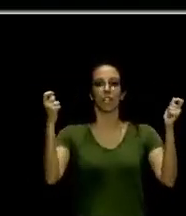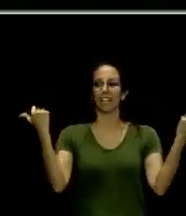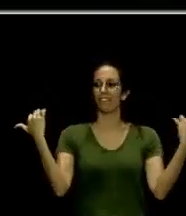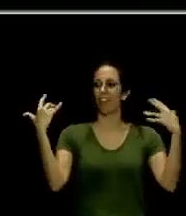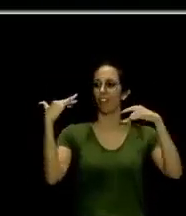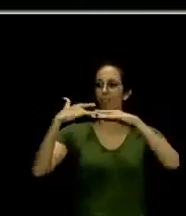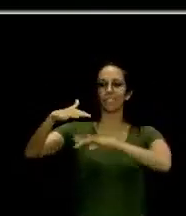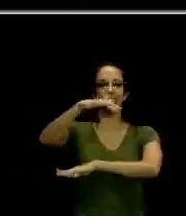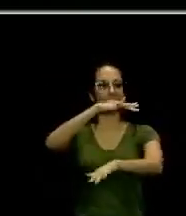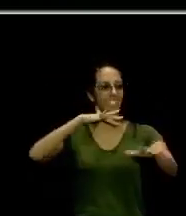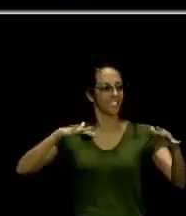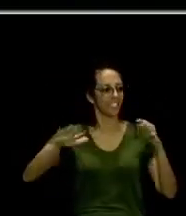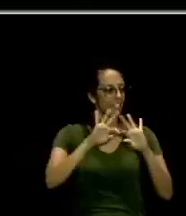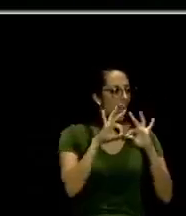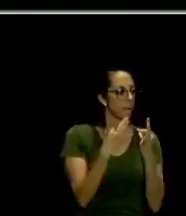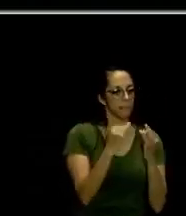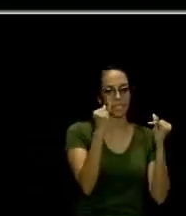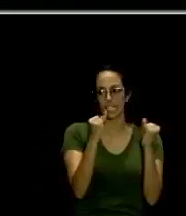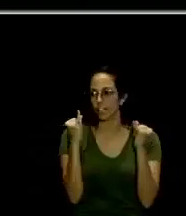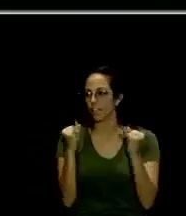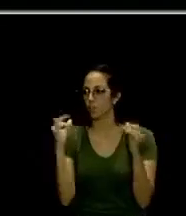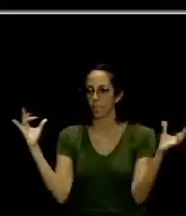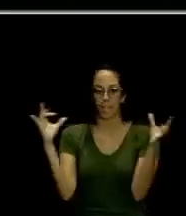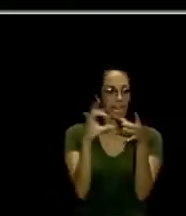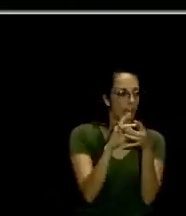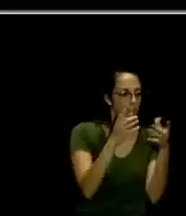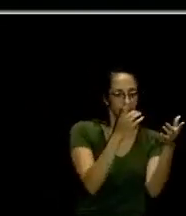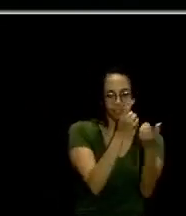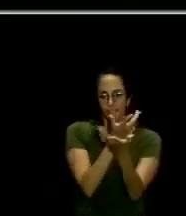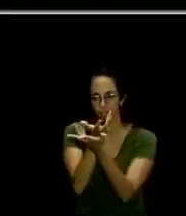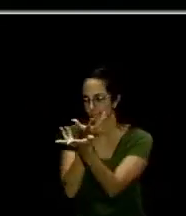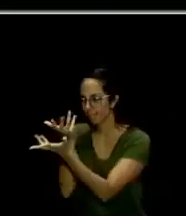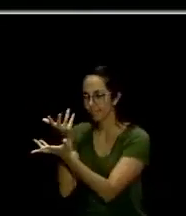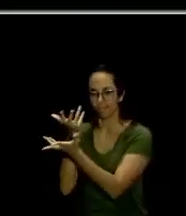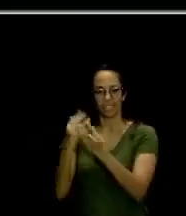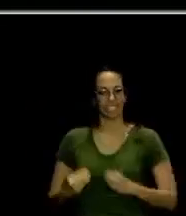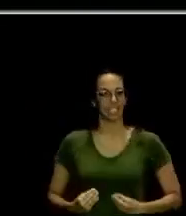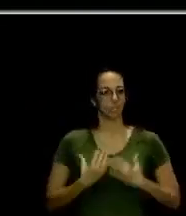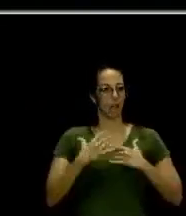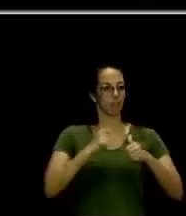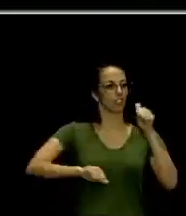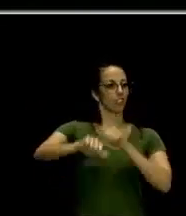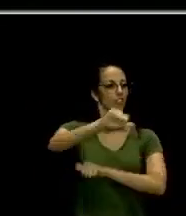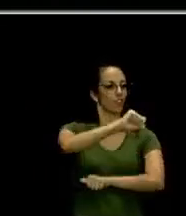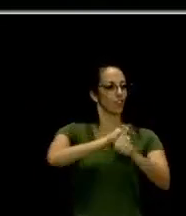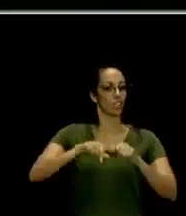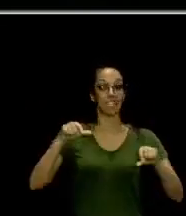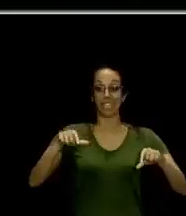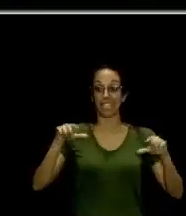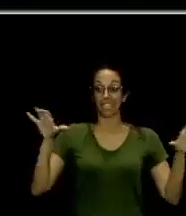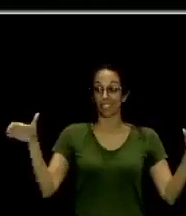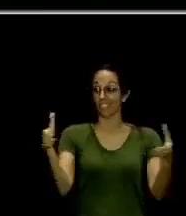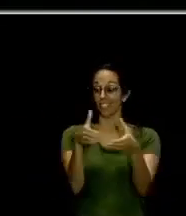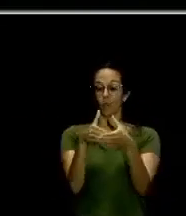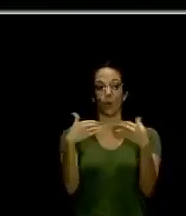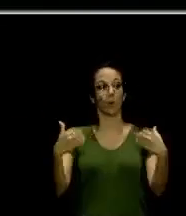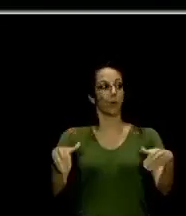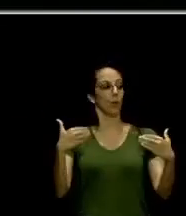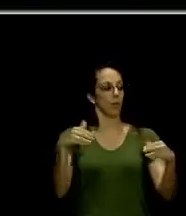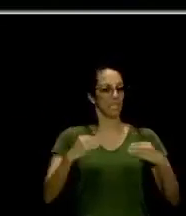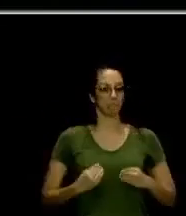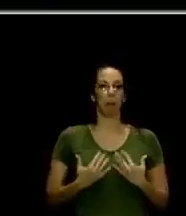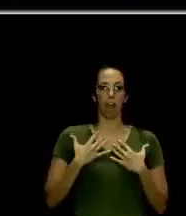and families to connect, to share, to learn, and inspire. This environment certainly fills my cup, and I hope it does yours as